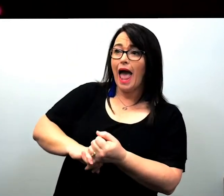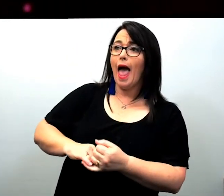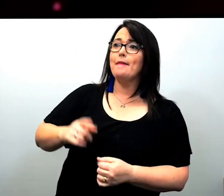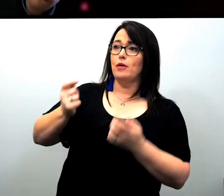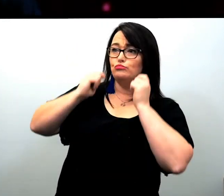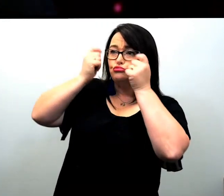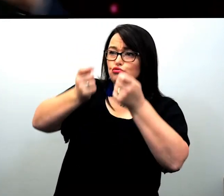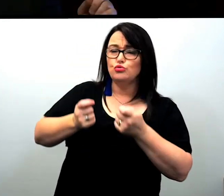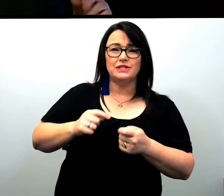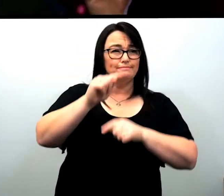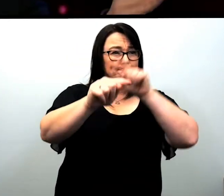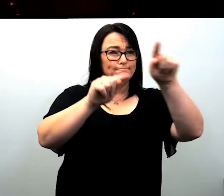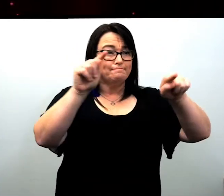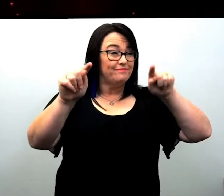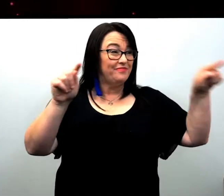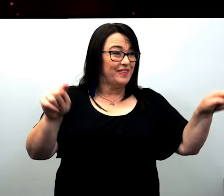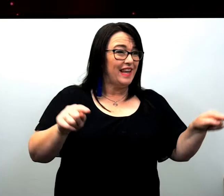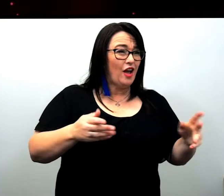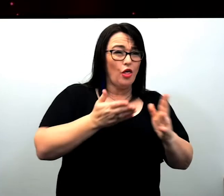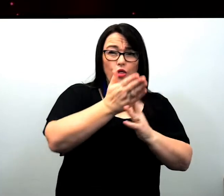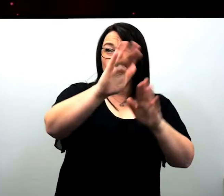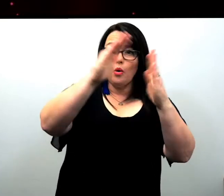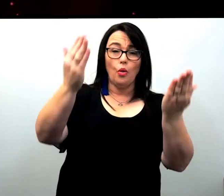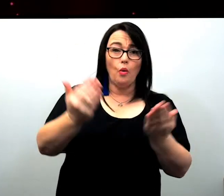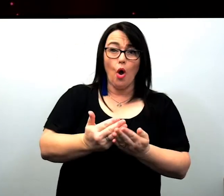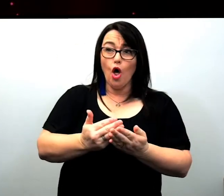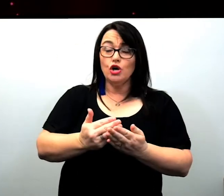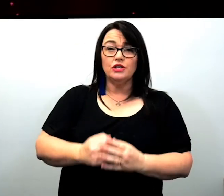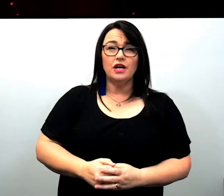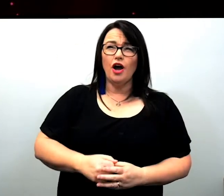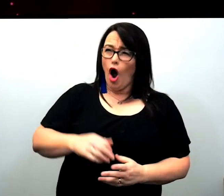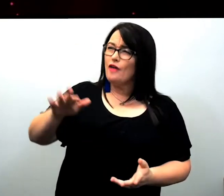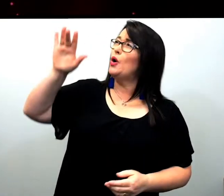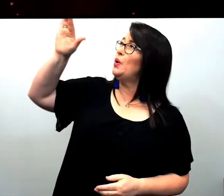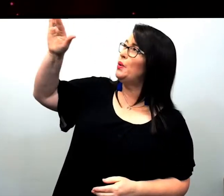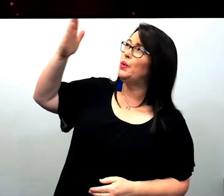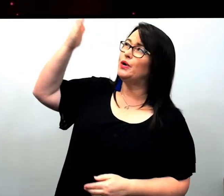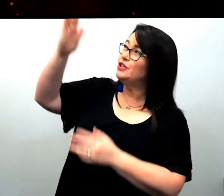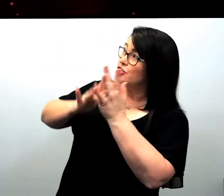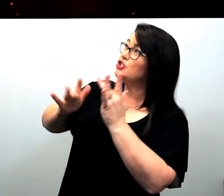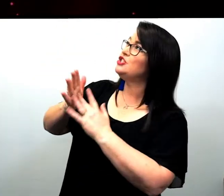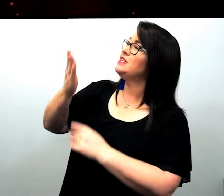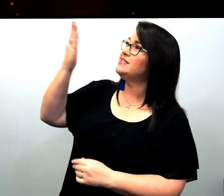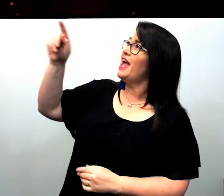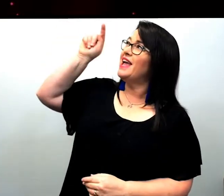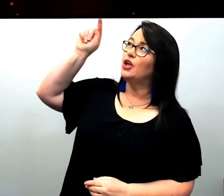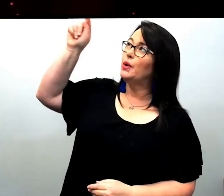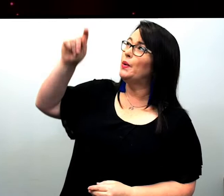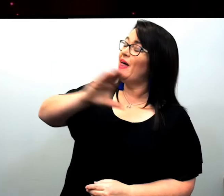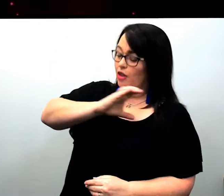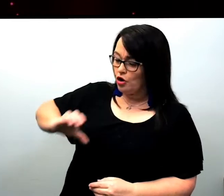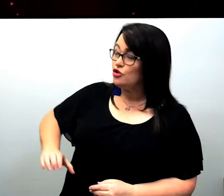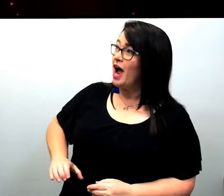revelation and every one of the people all over the world's revelation of who Jesus is. He is the Christ, and